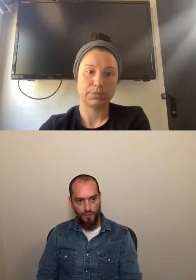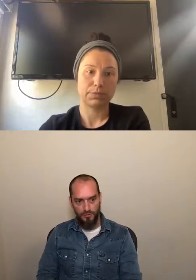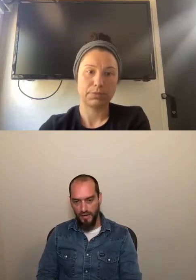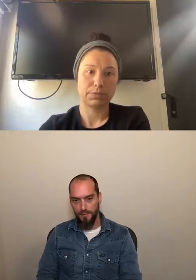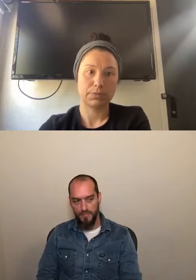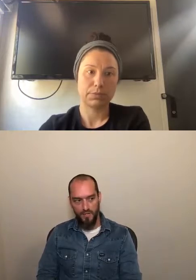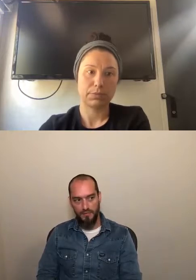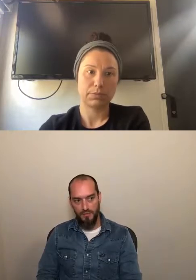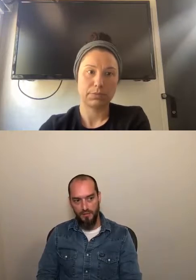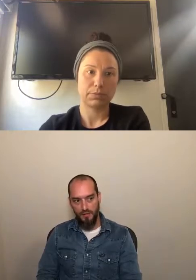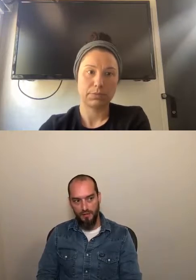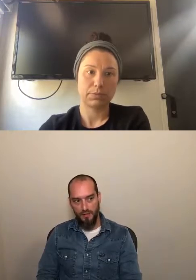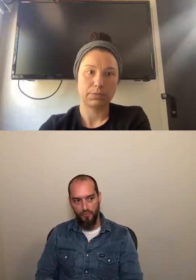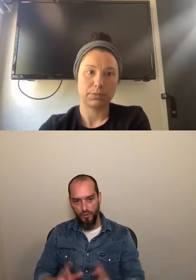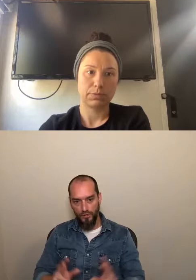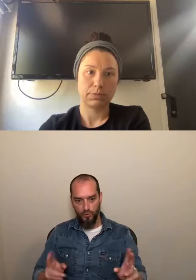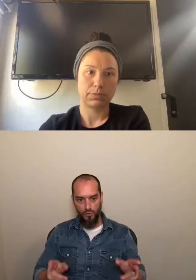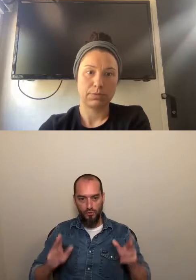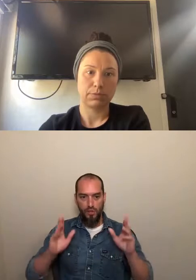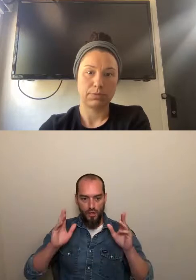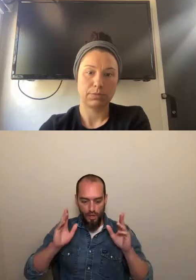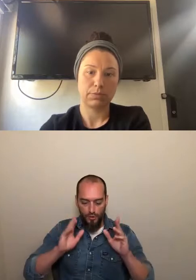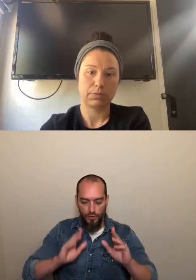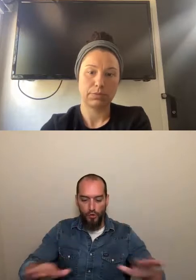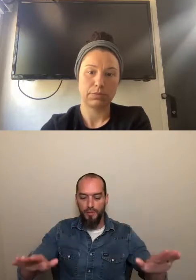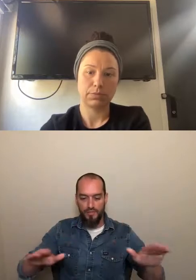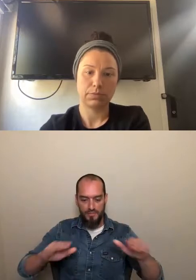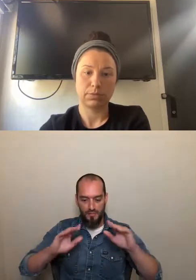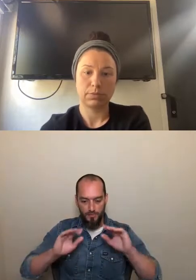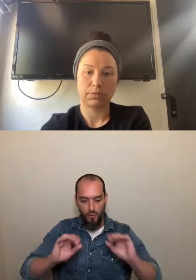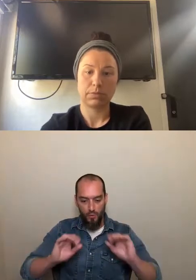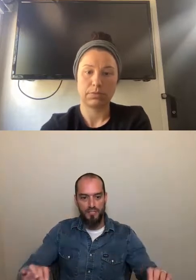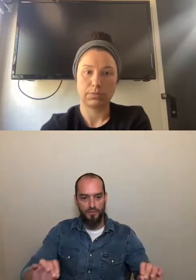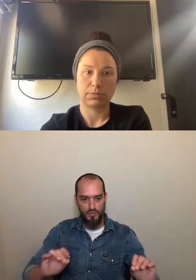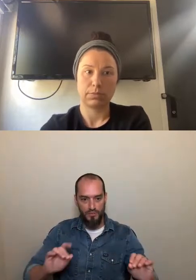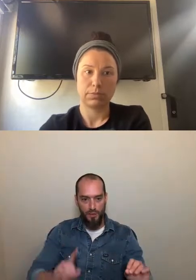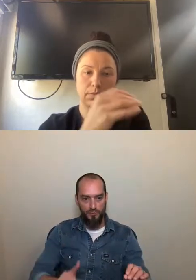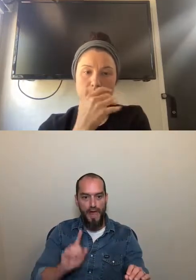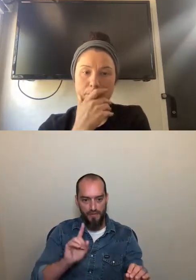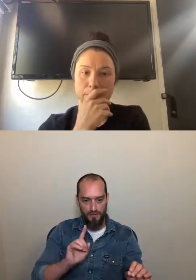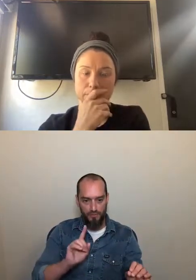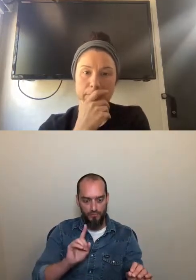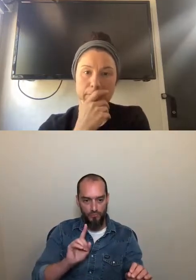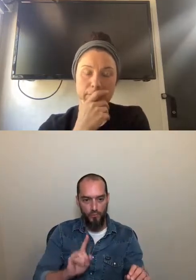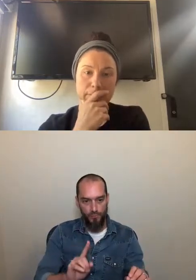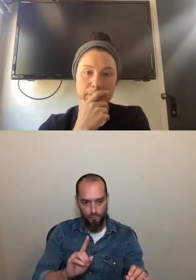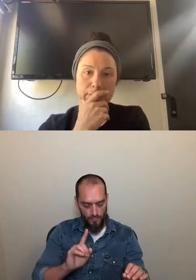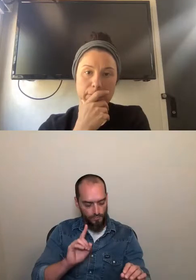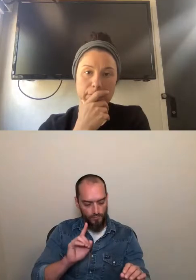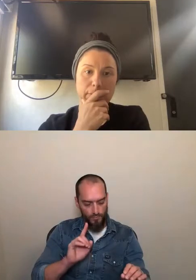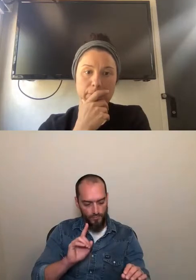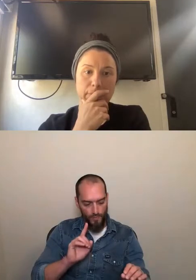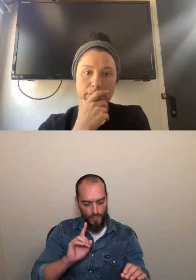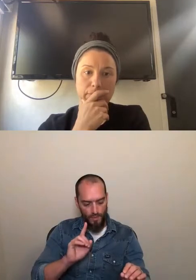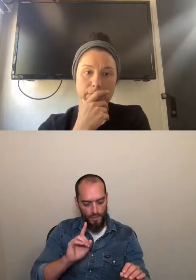outdoor samples that I obtain for a control, no Penicillium or Aspergillus comes back.